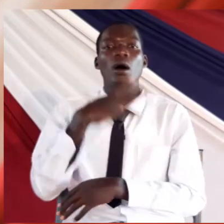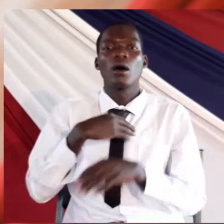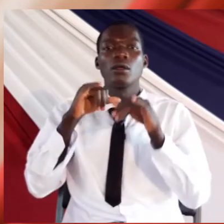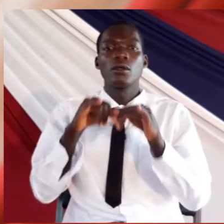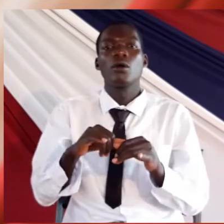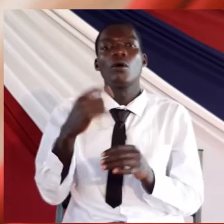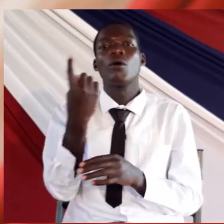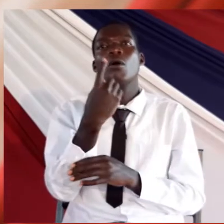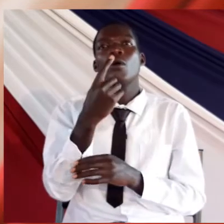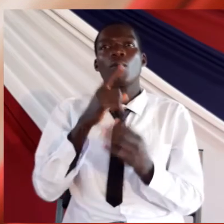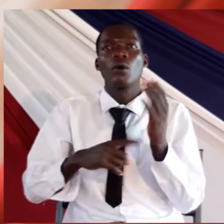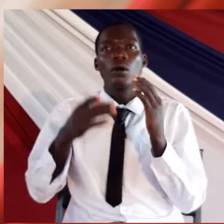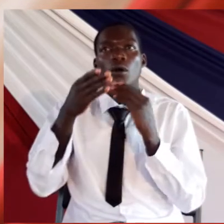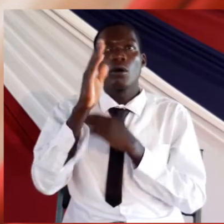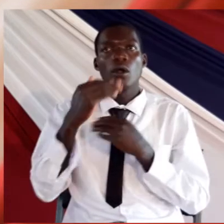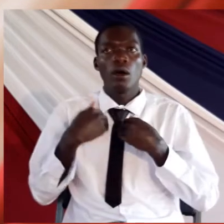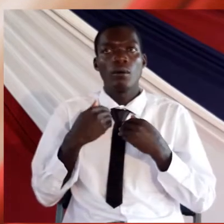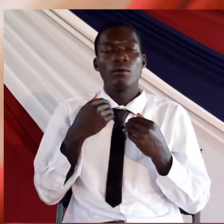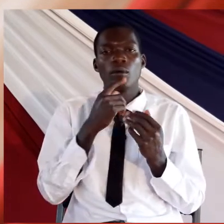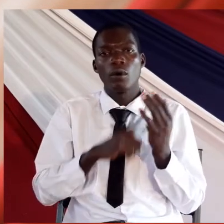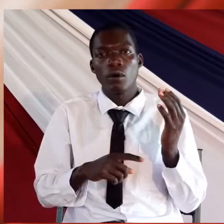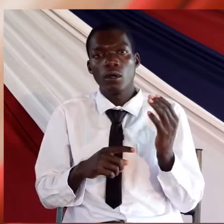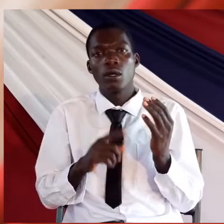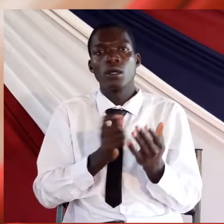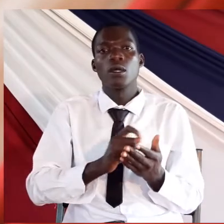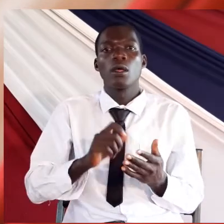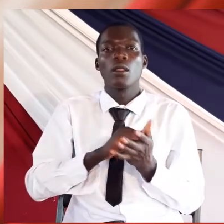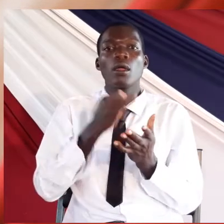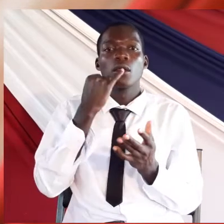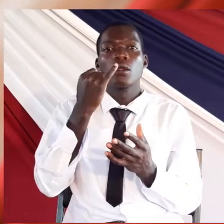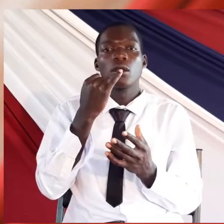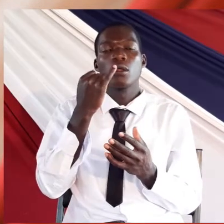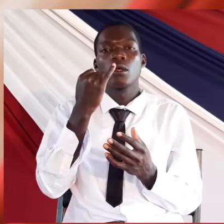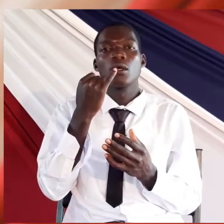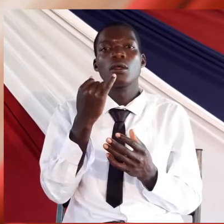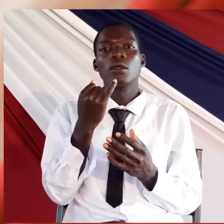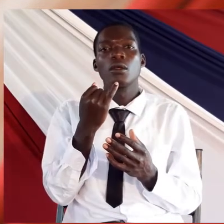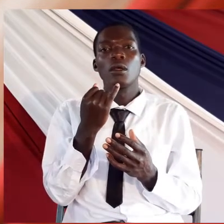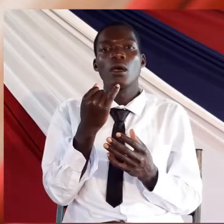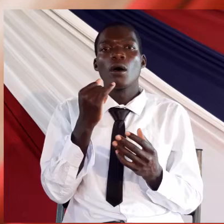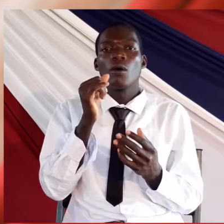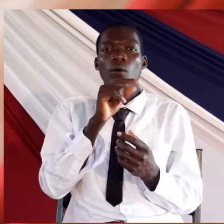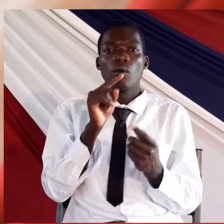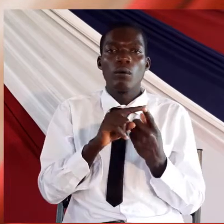Instead, we are only reaching what God has done, what? Has created. And that is the danger. So when we look at